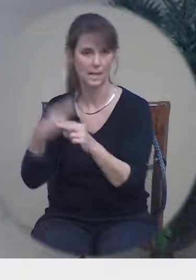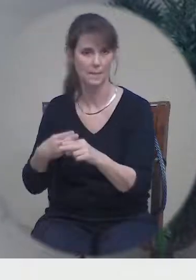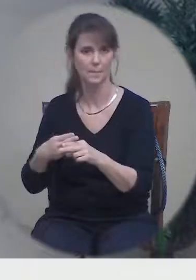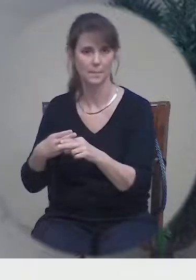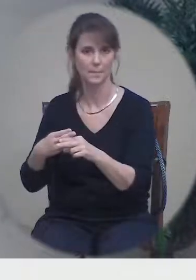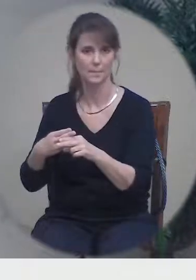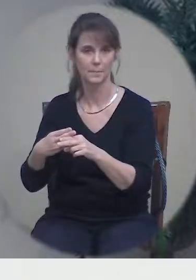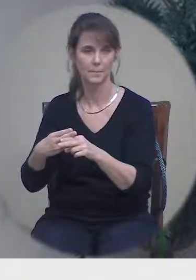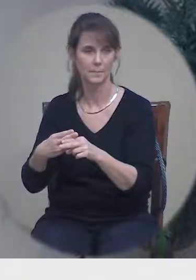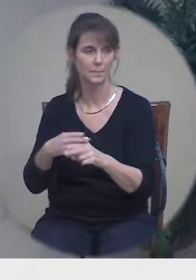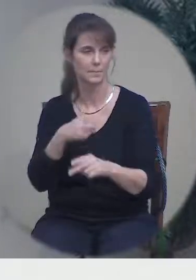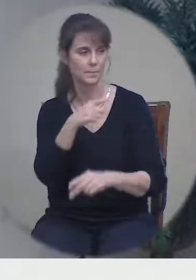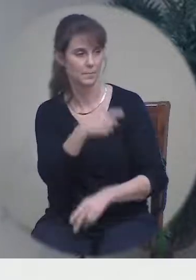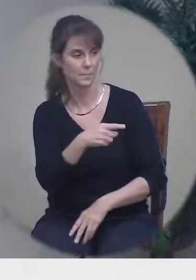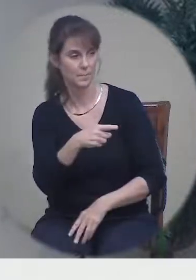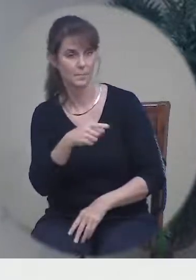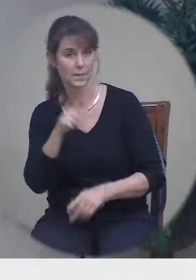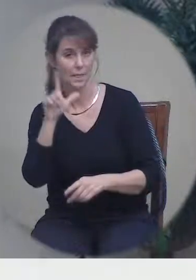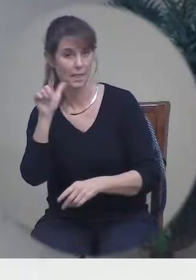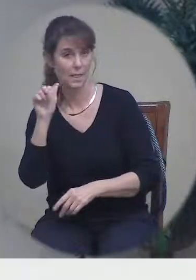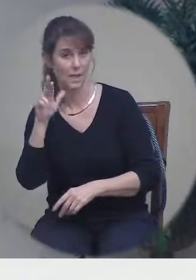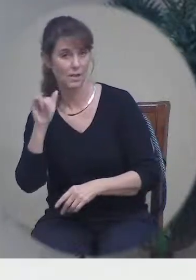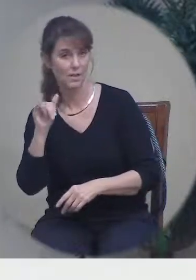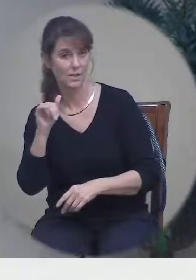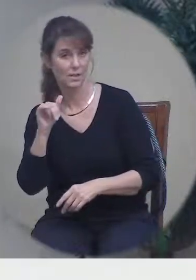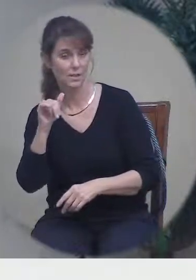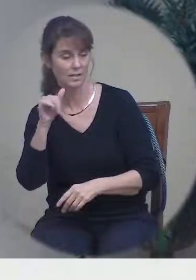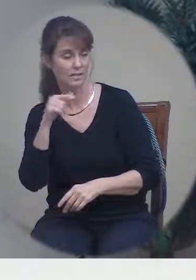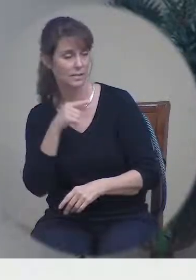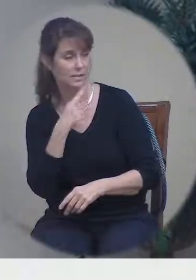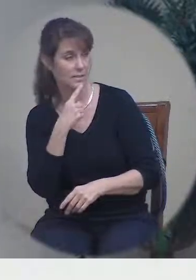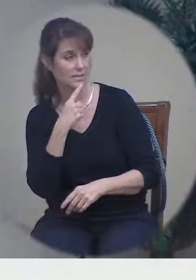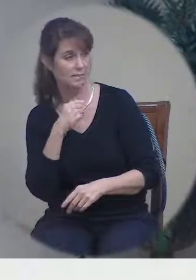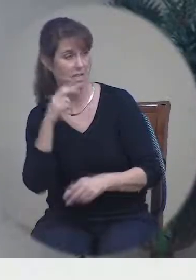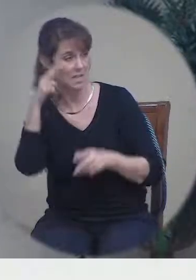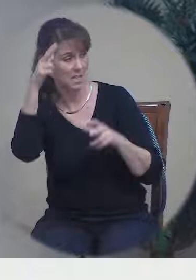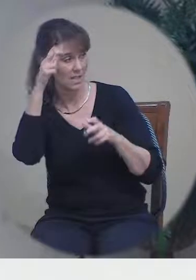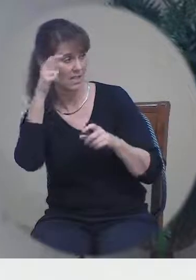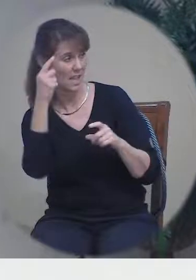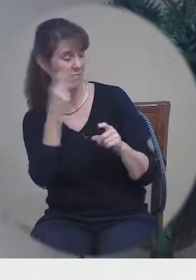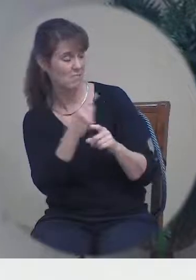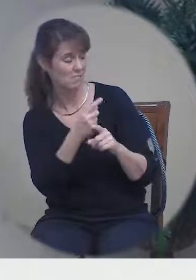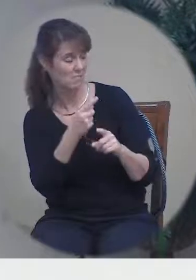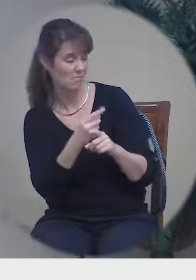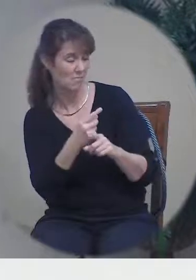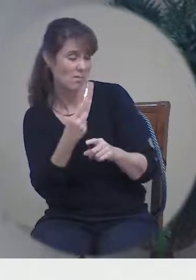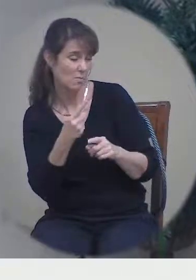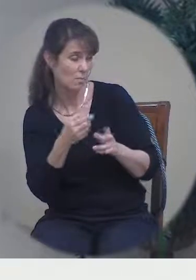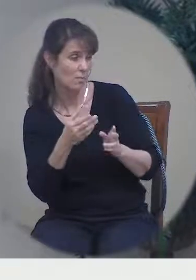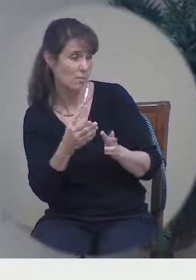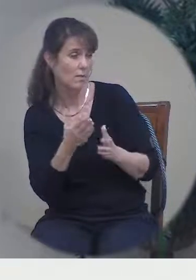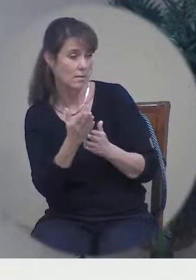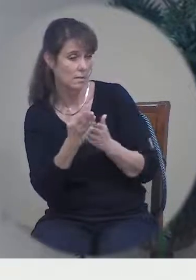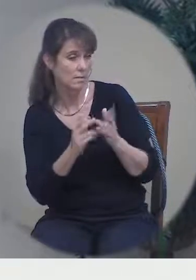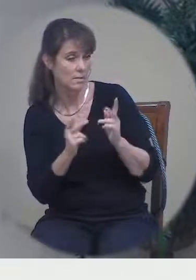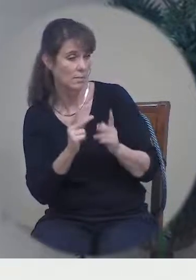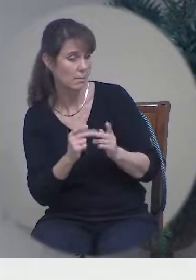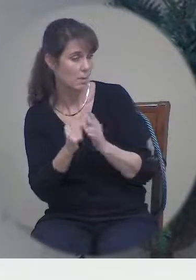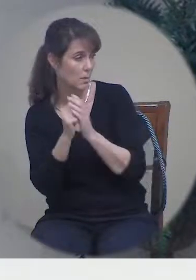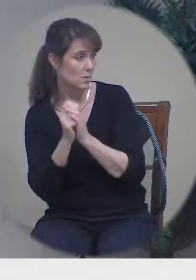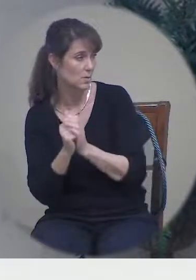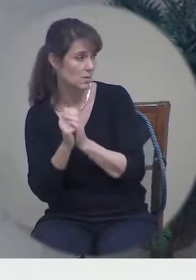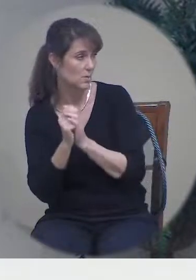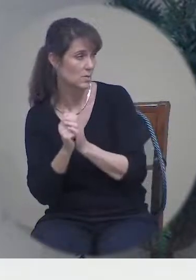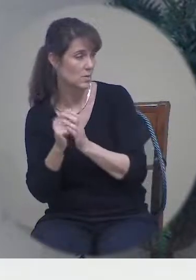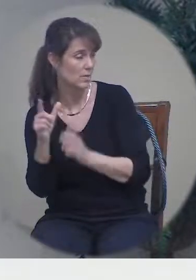Well, Satan's right in one way. Some people do serve the Lord because of what he does.